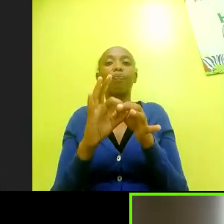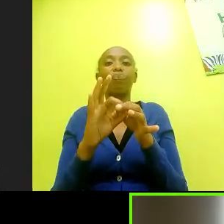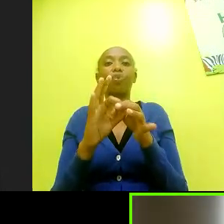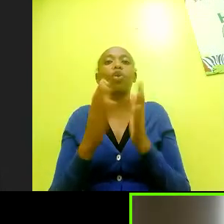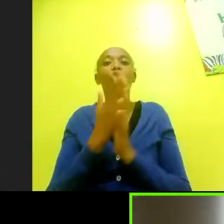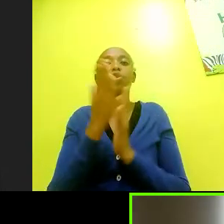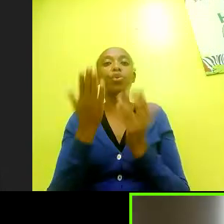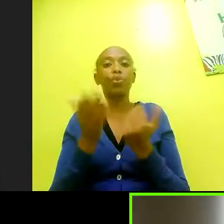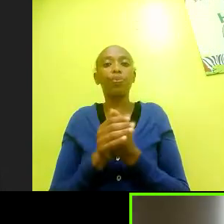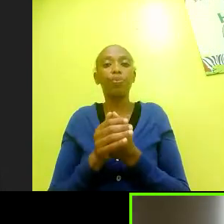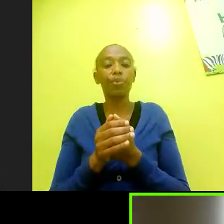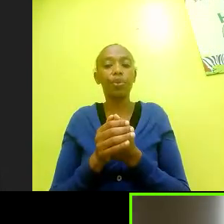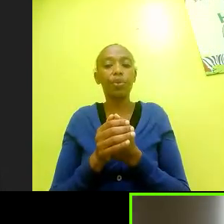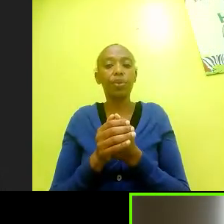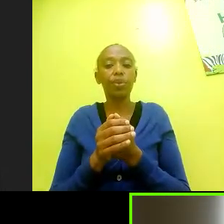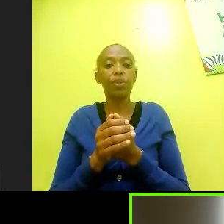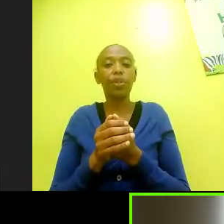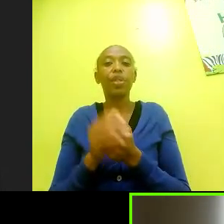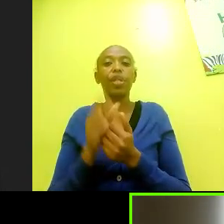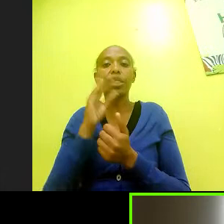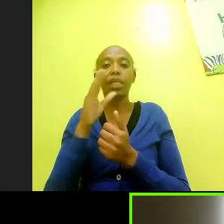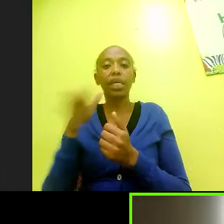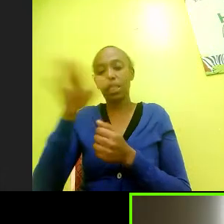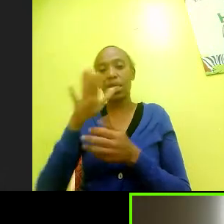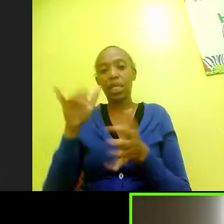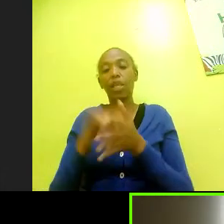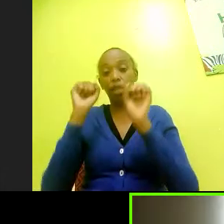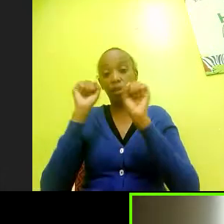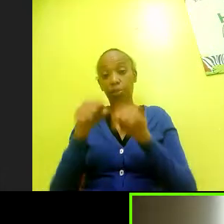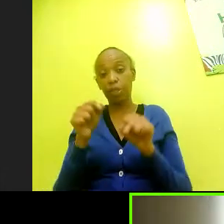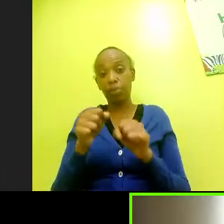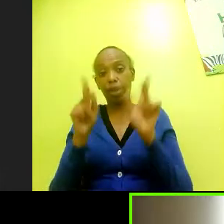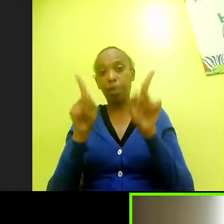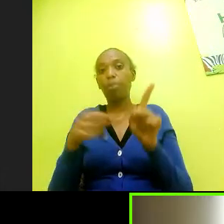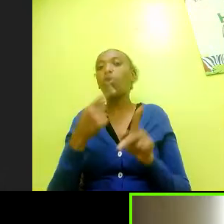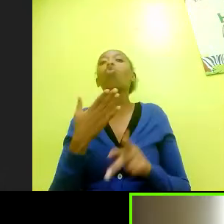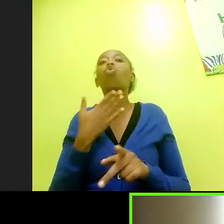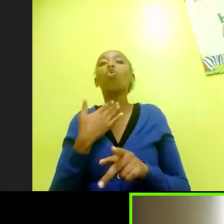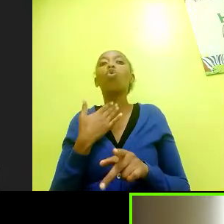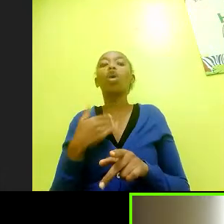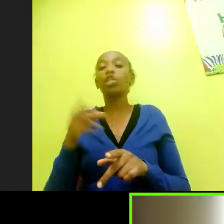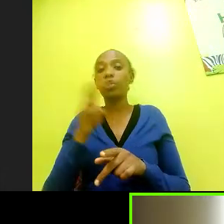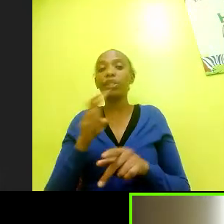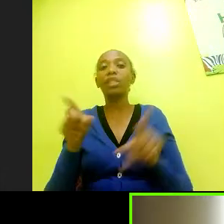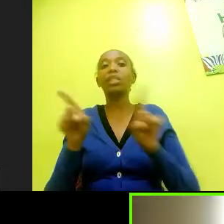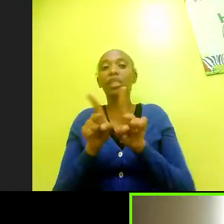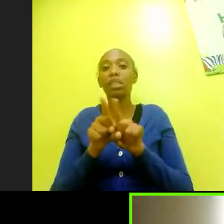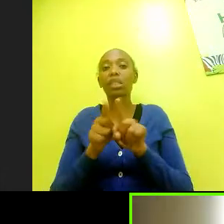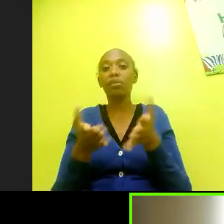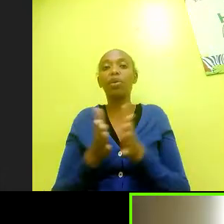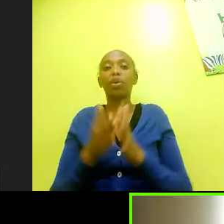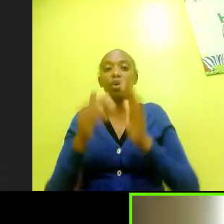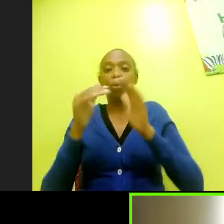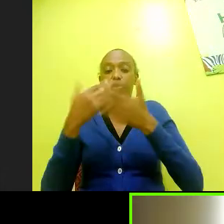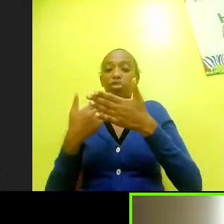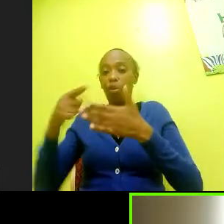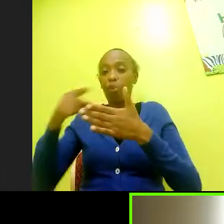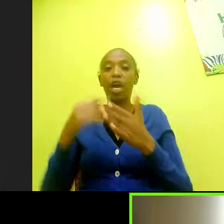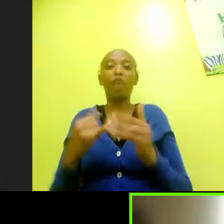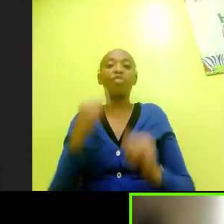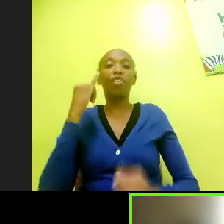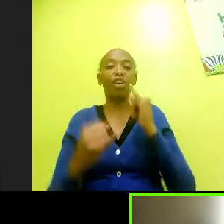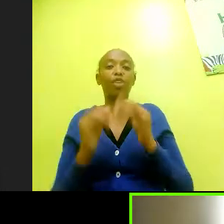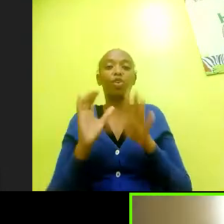through the chat box, so that maybe those who want to see it as it is before we have the final